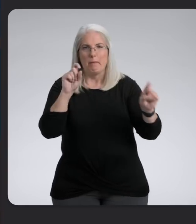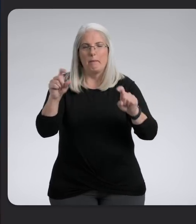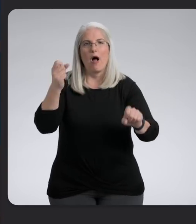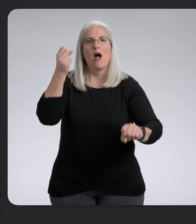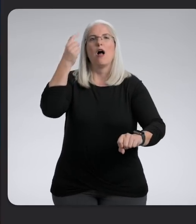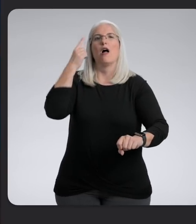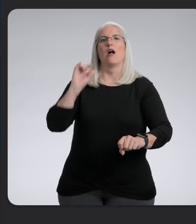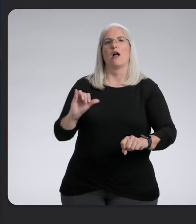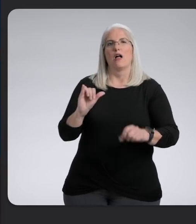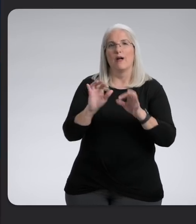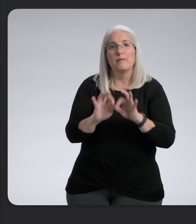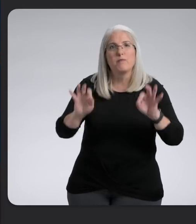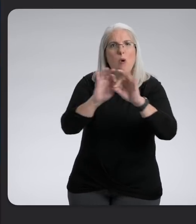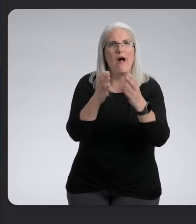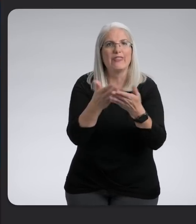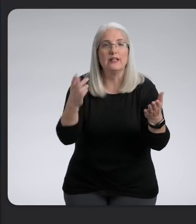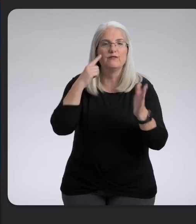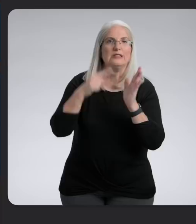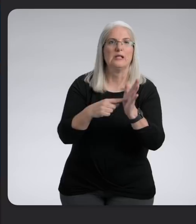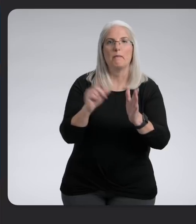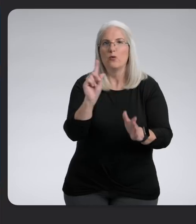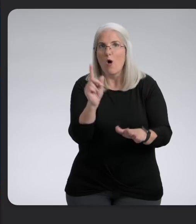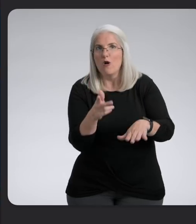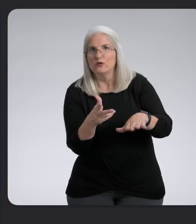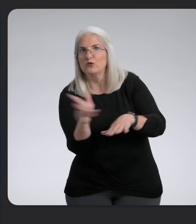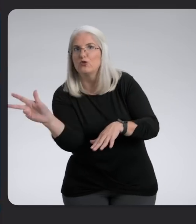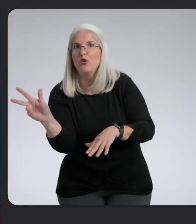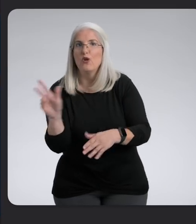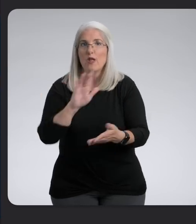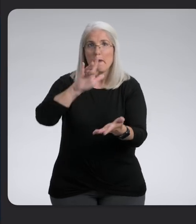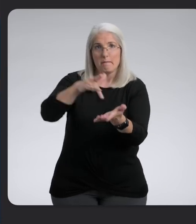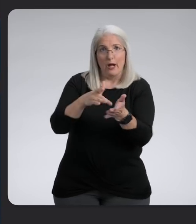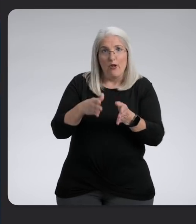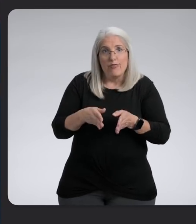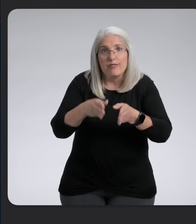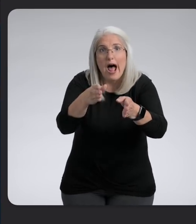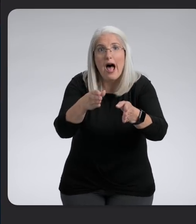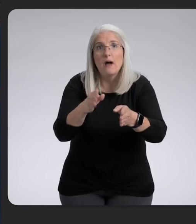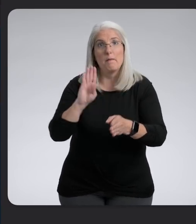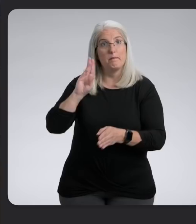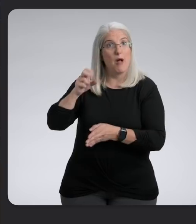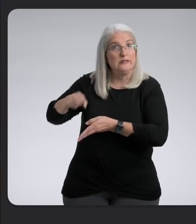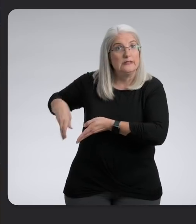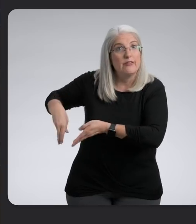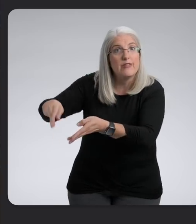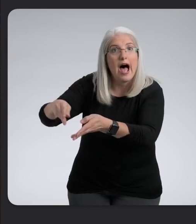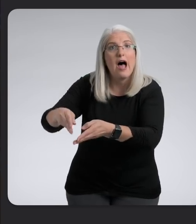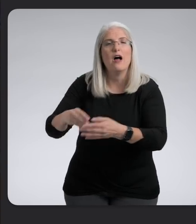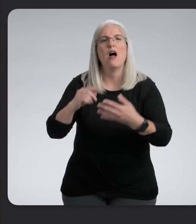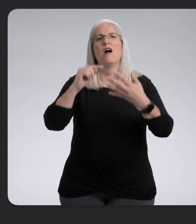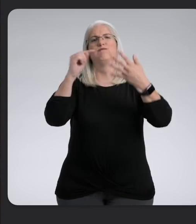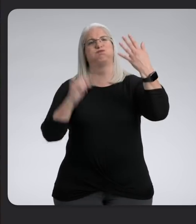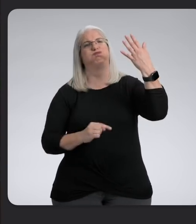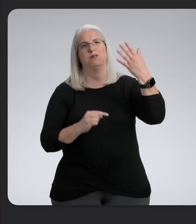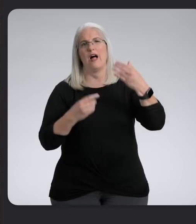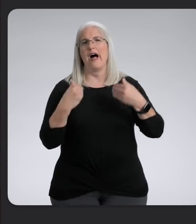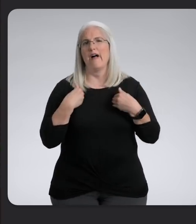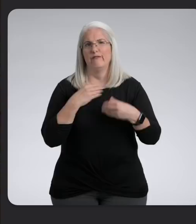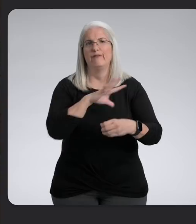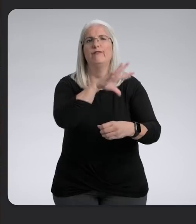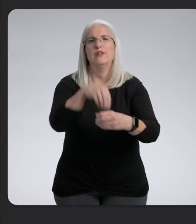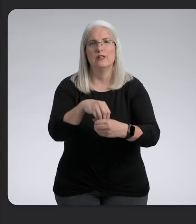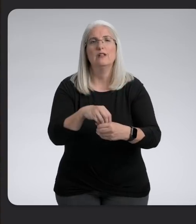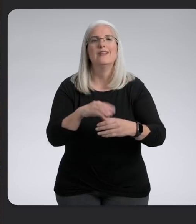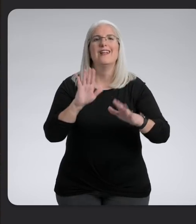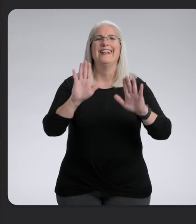like turn lanes, medians, bus and taxi lanes, and more. This outstanding attention